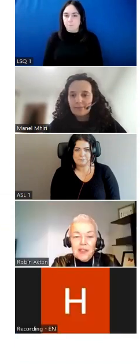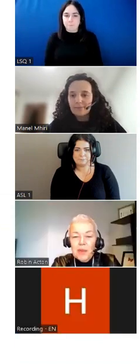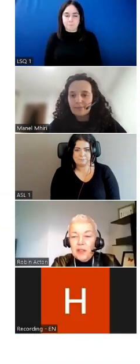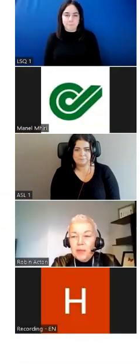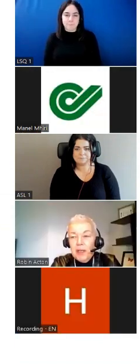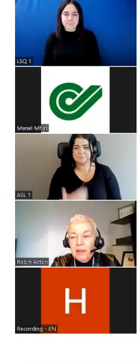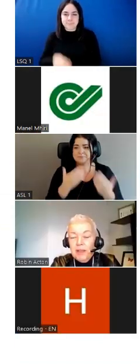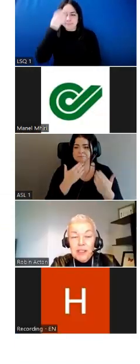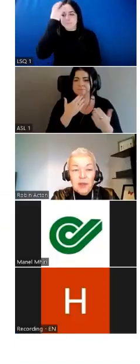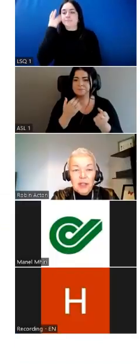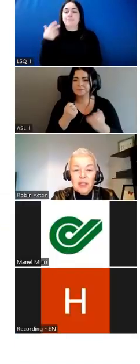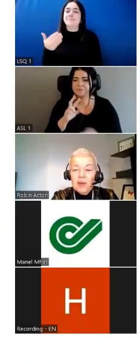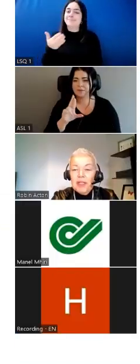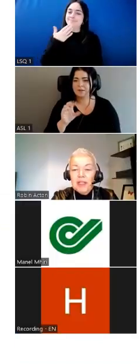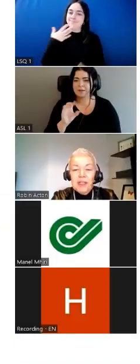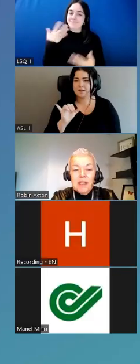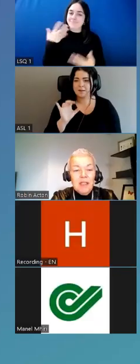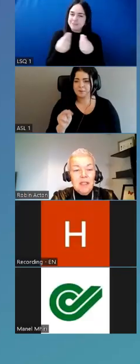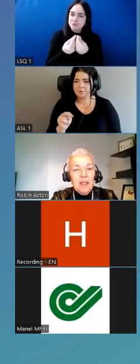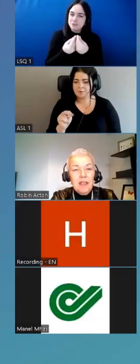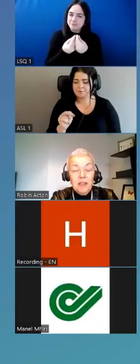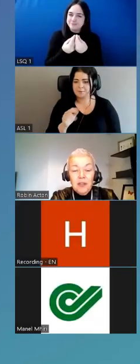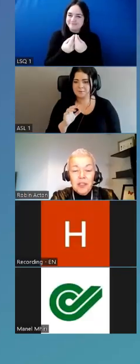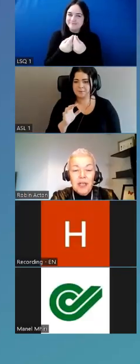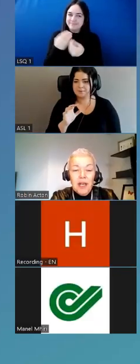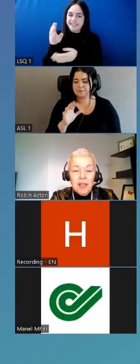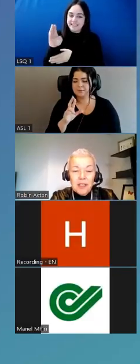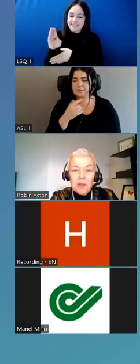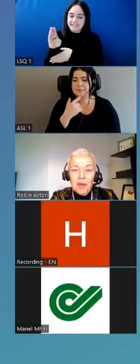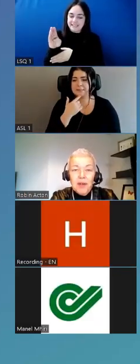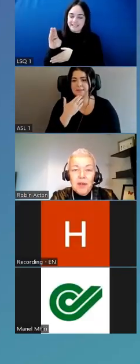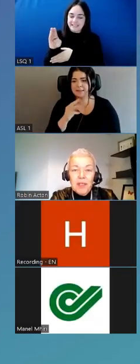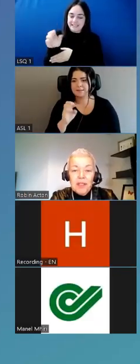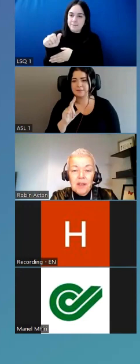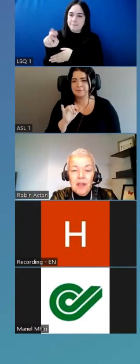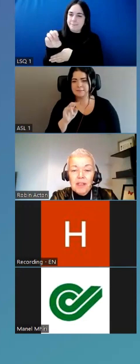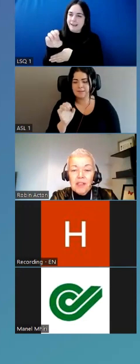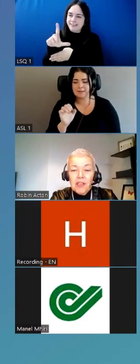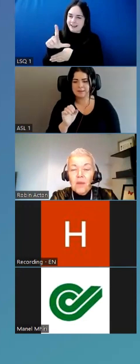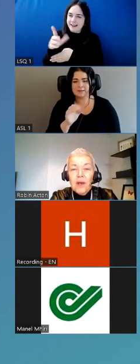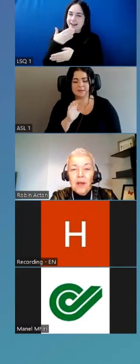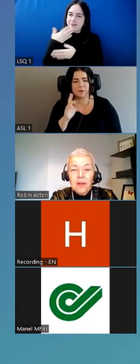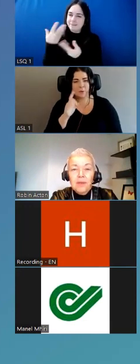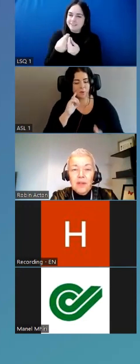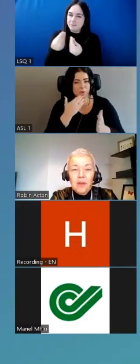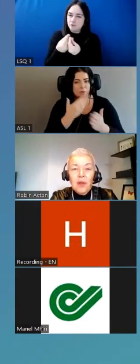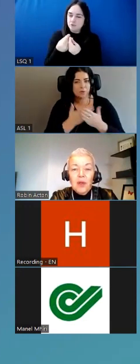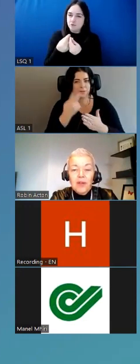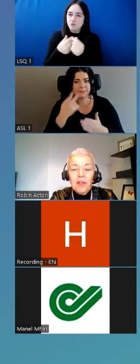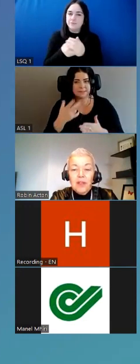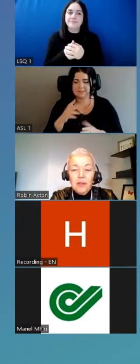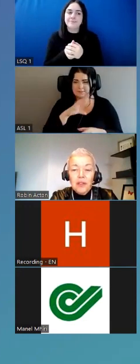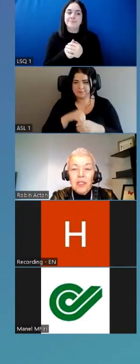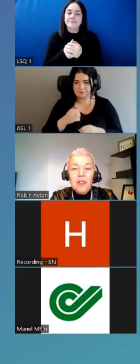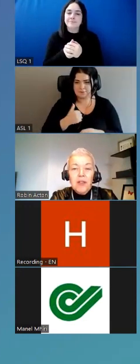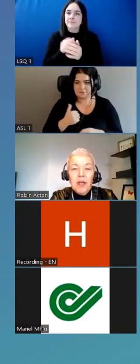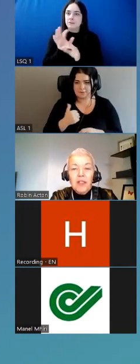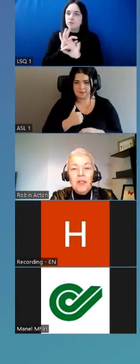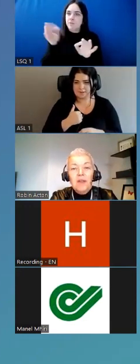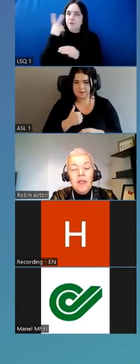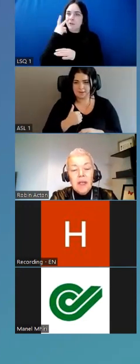Thank you so much, Manal. It's really great to see that Inclusion Canada's priorities align so well with the work that